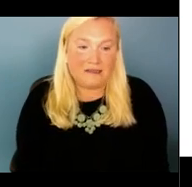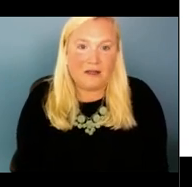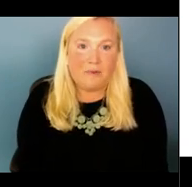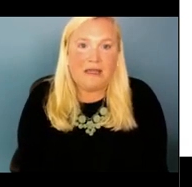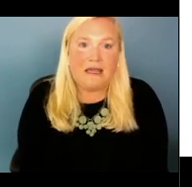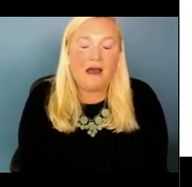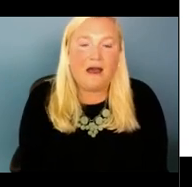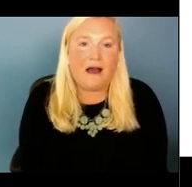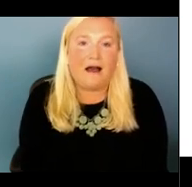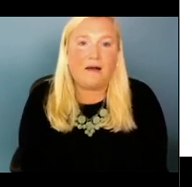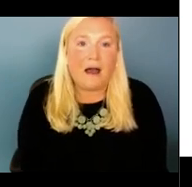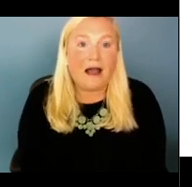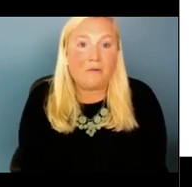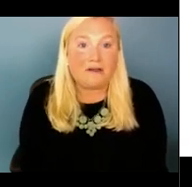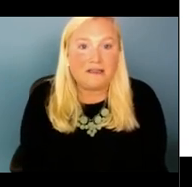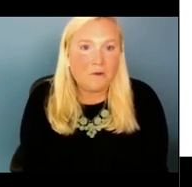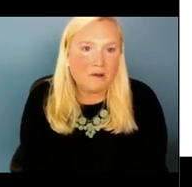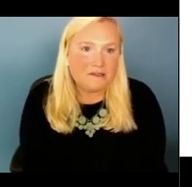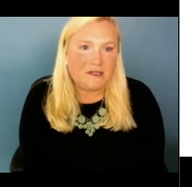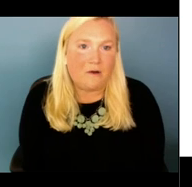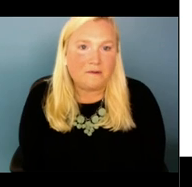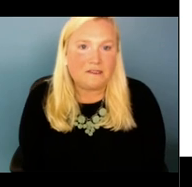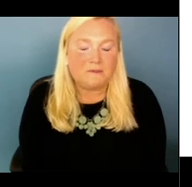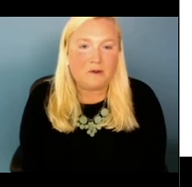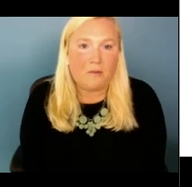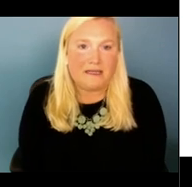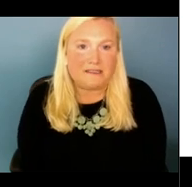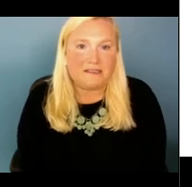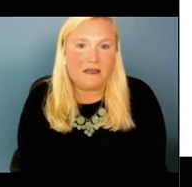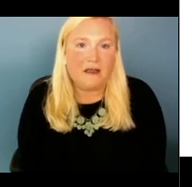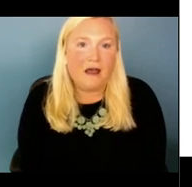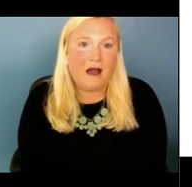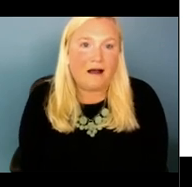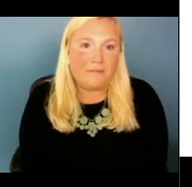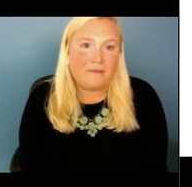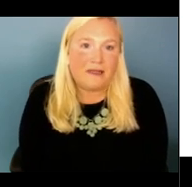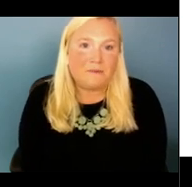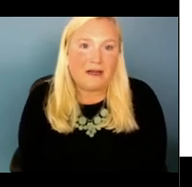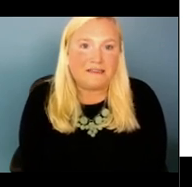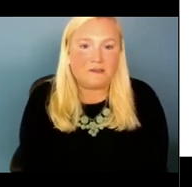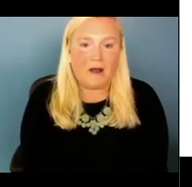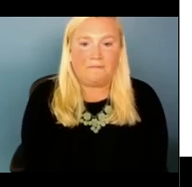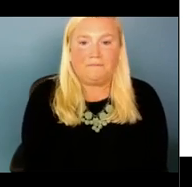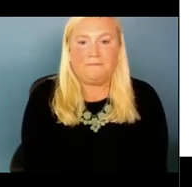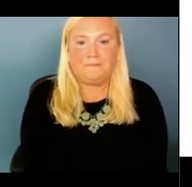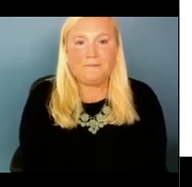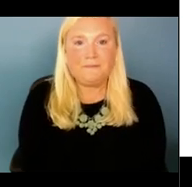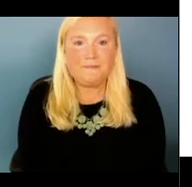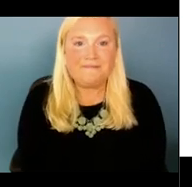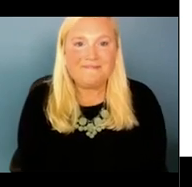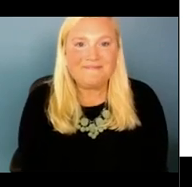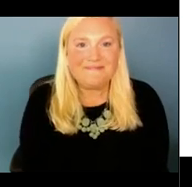practice SLP, I worked in the school, so some school-based experience as